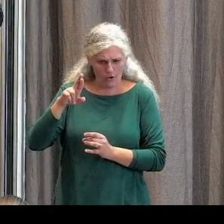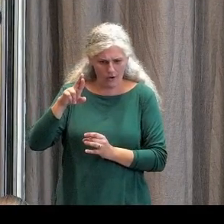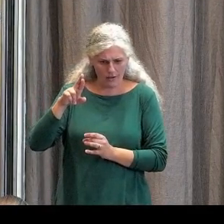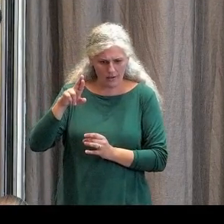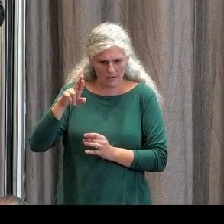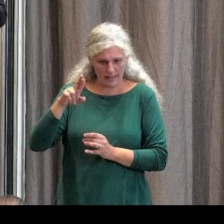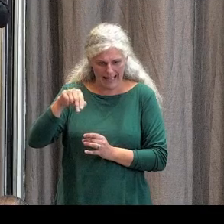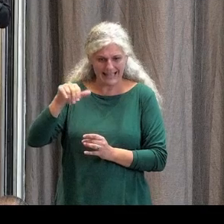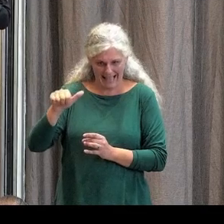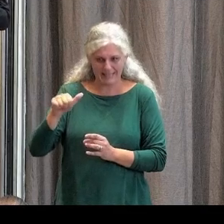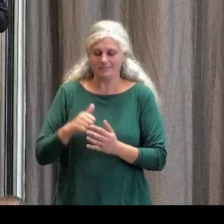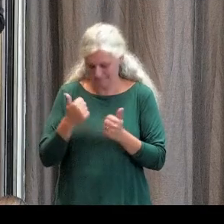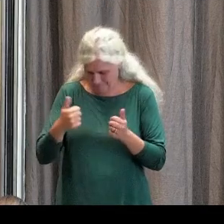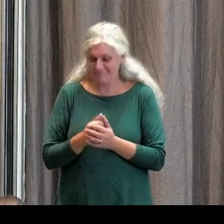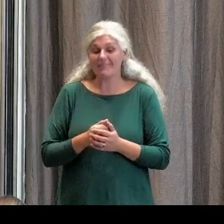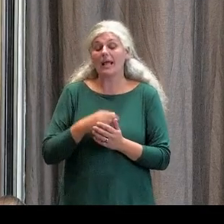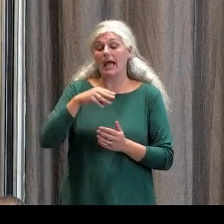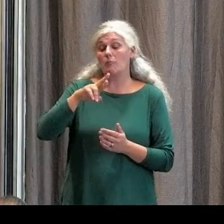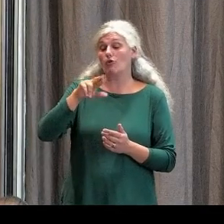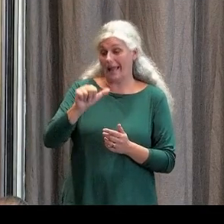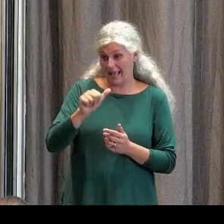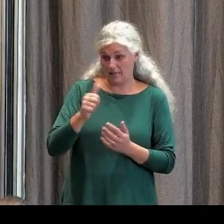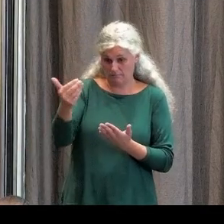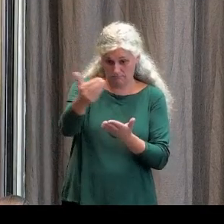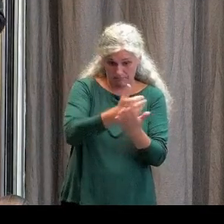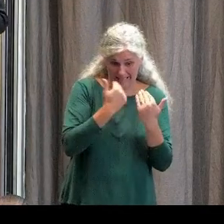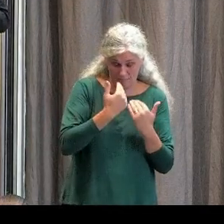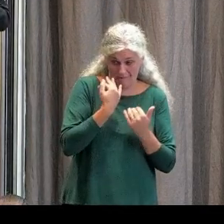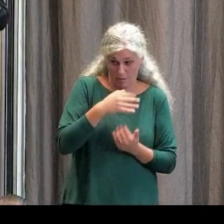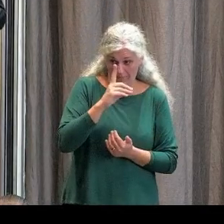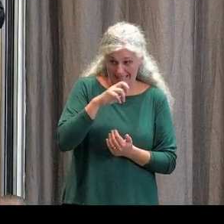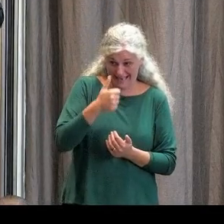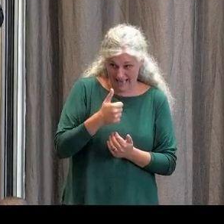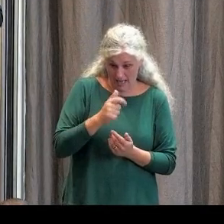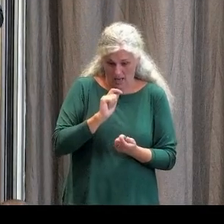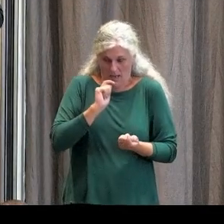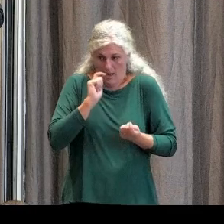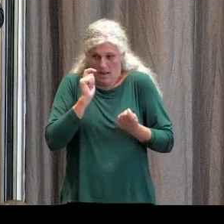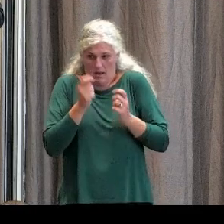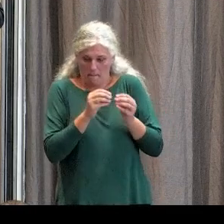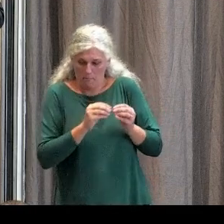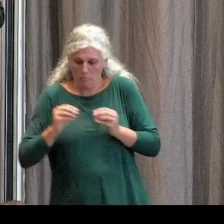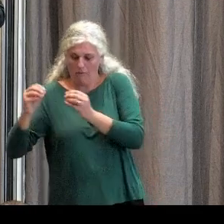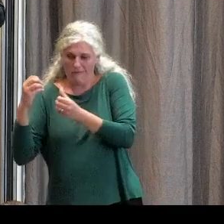DNA. That mRNA takes the information from the DNA into a different part of the cell,